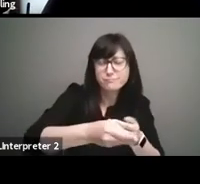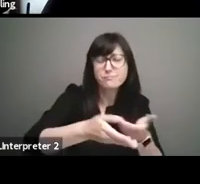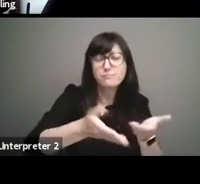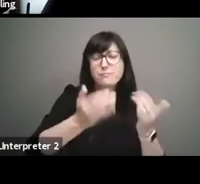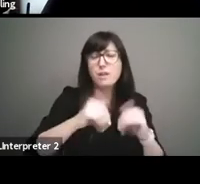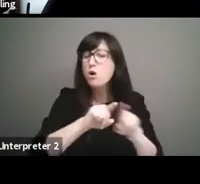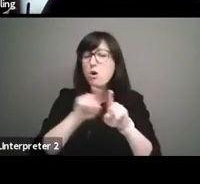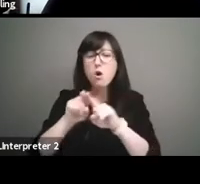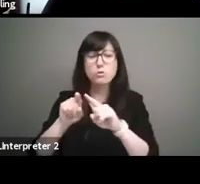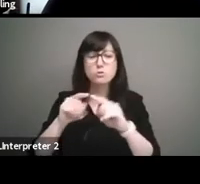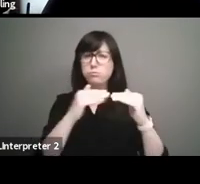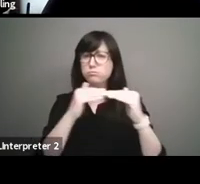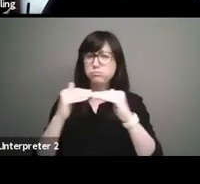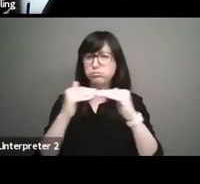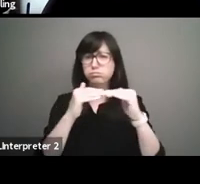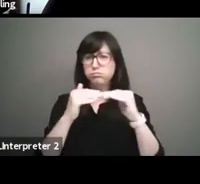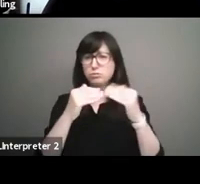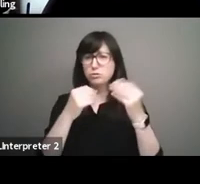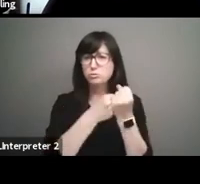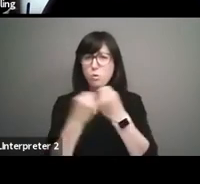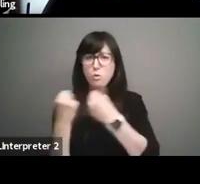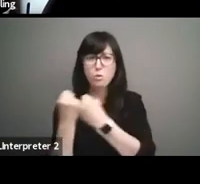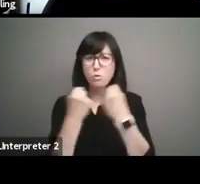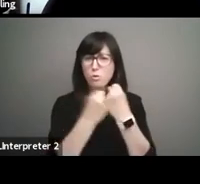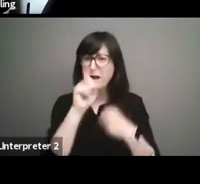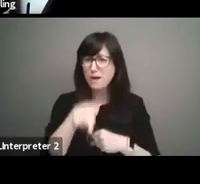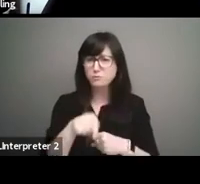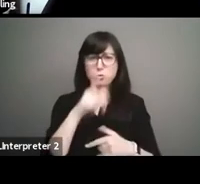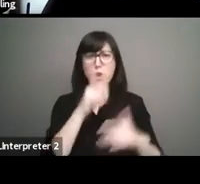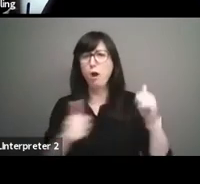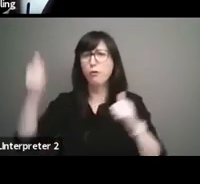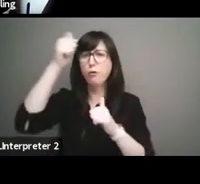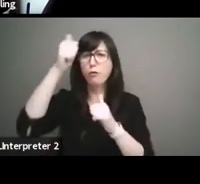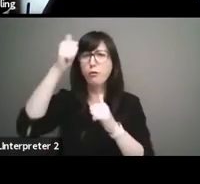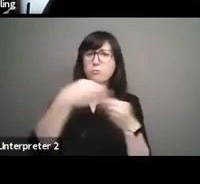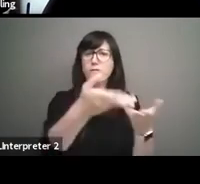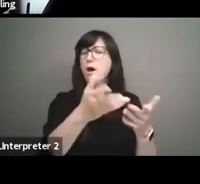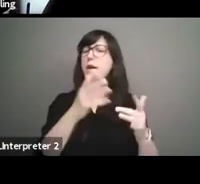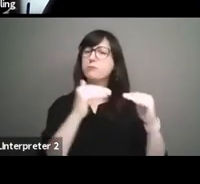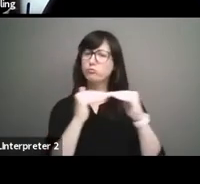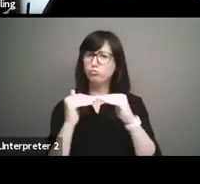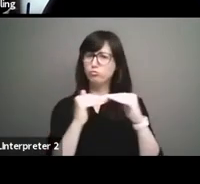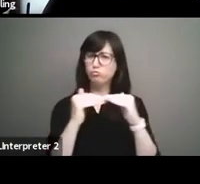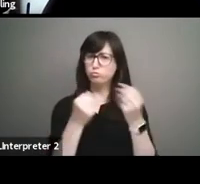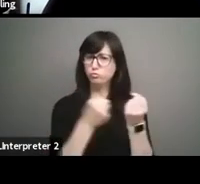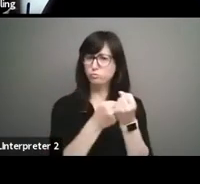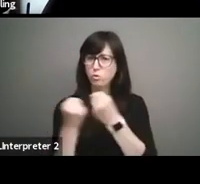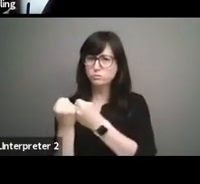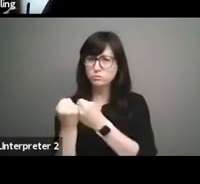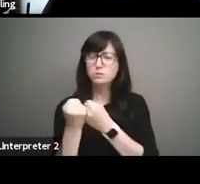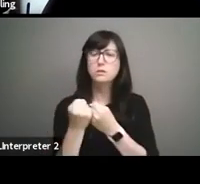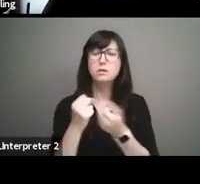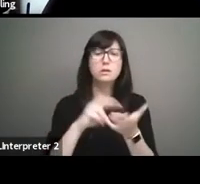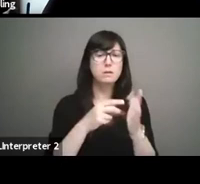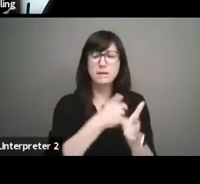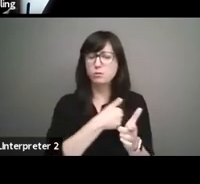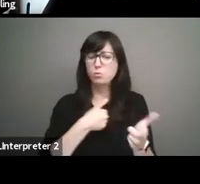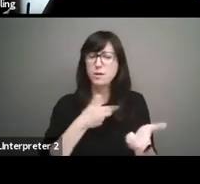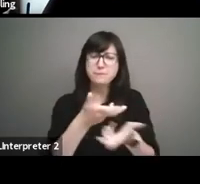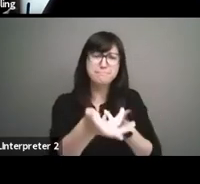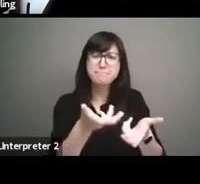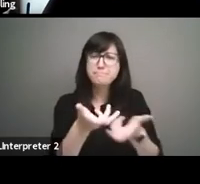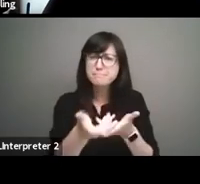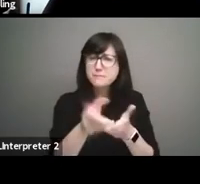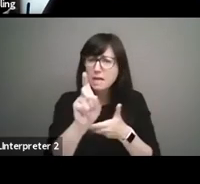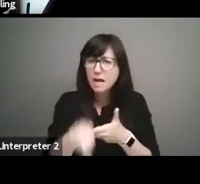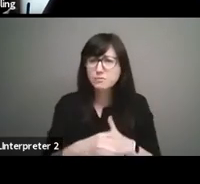peer-to-peer support. So there has to be room for us to work together. And